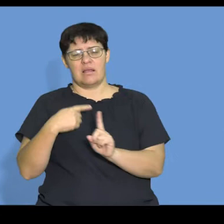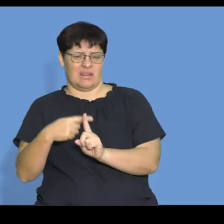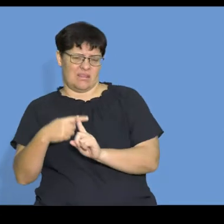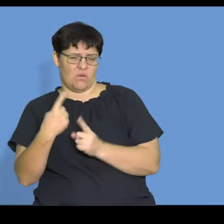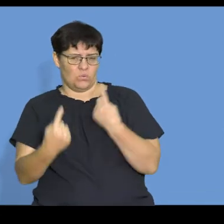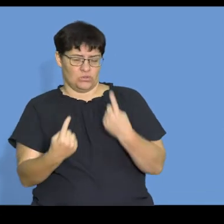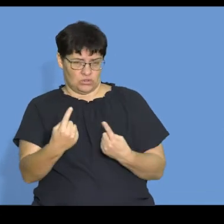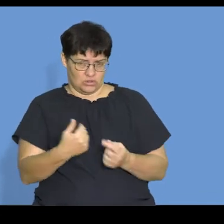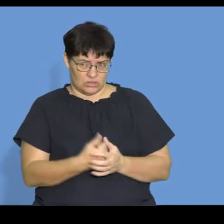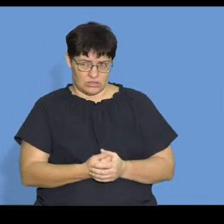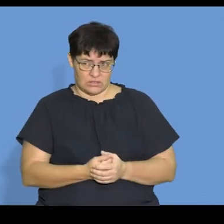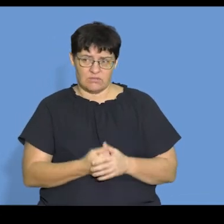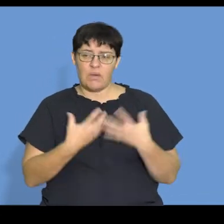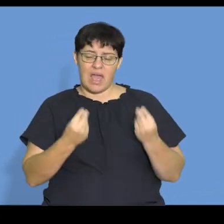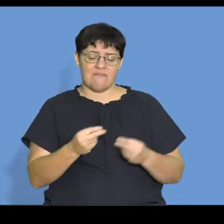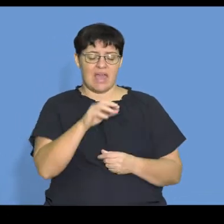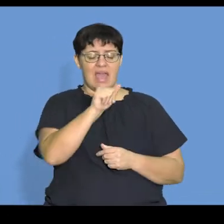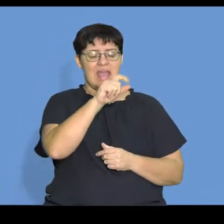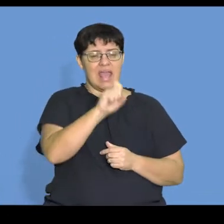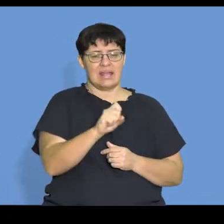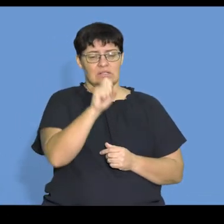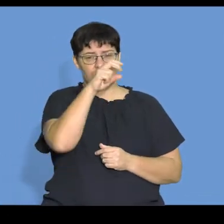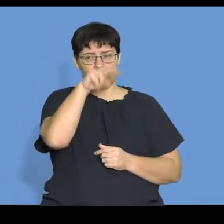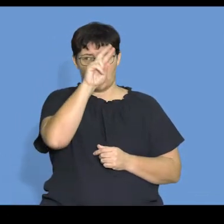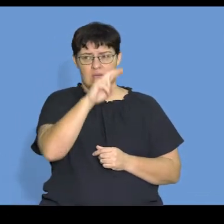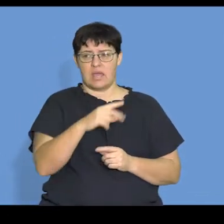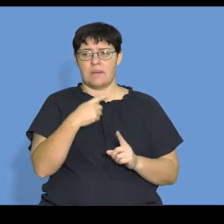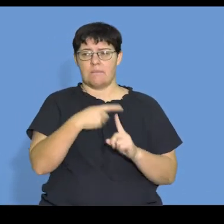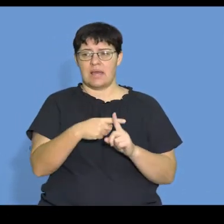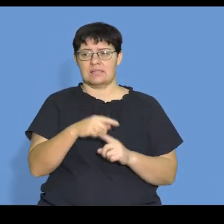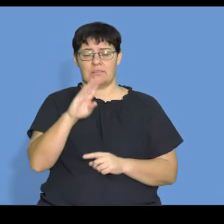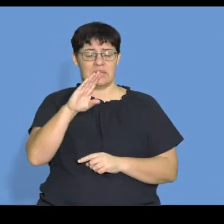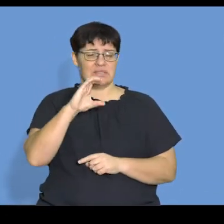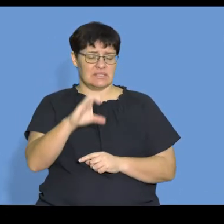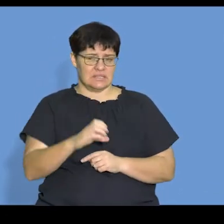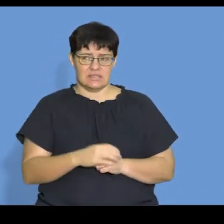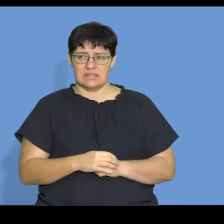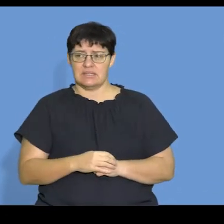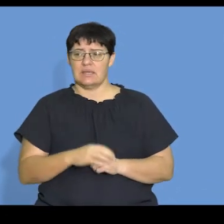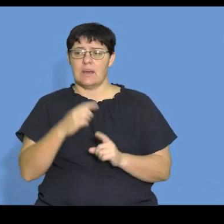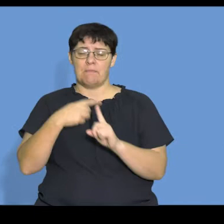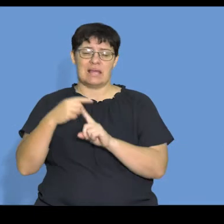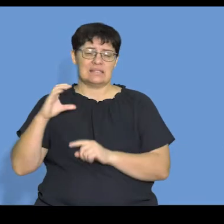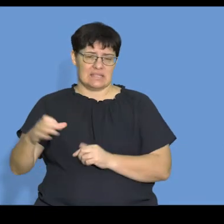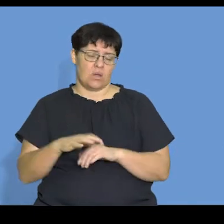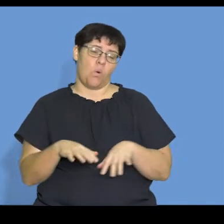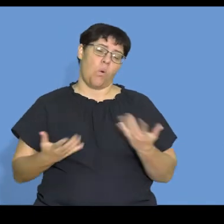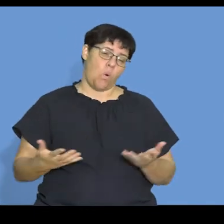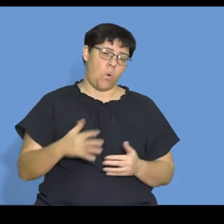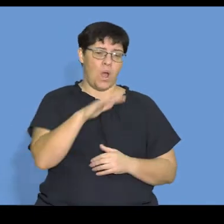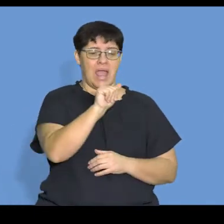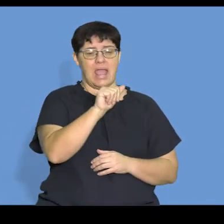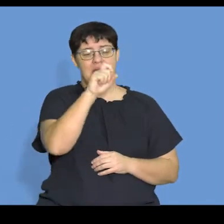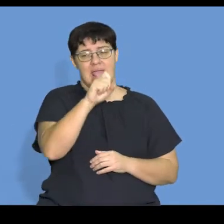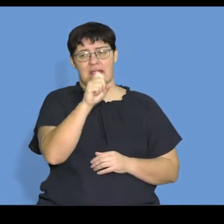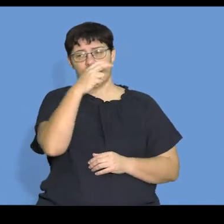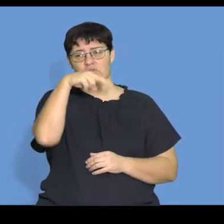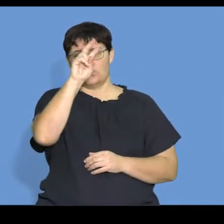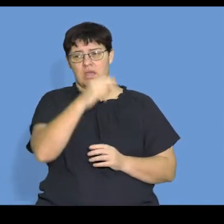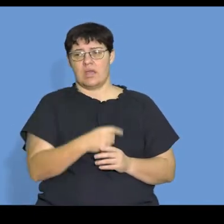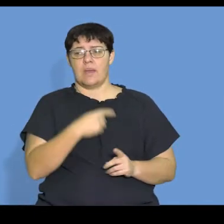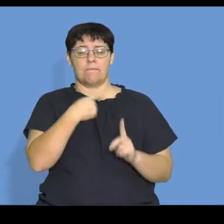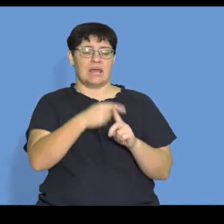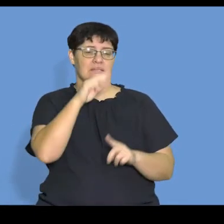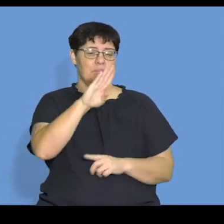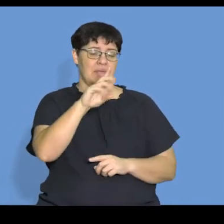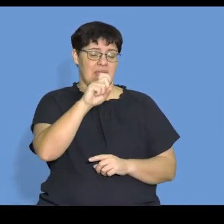plus bx plus c, or ax squared plus